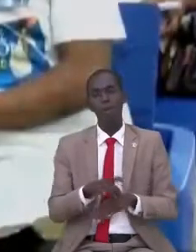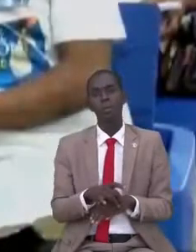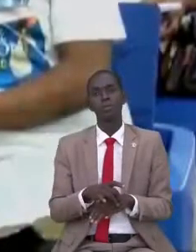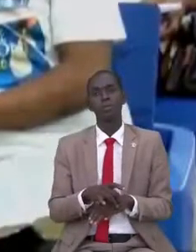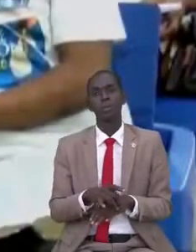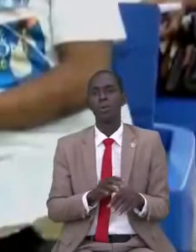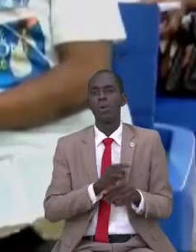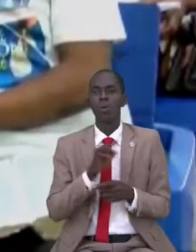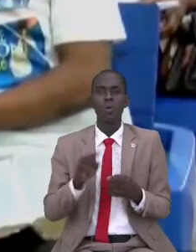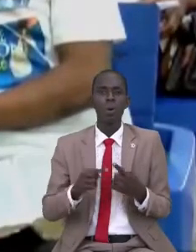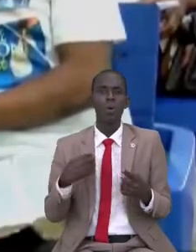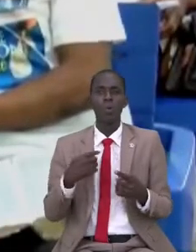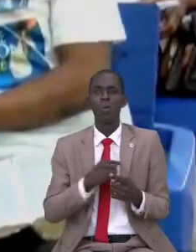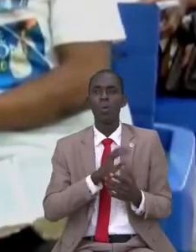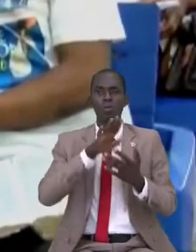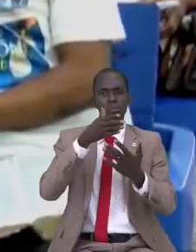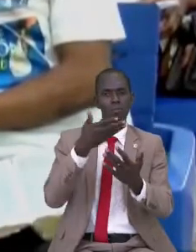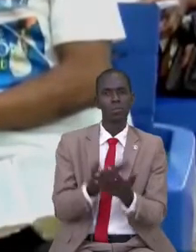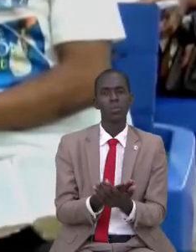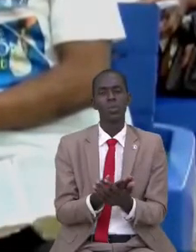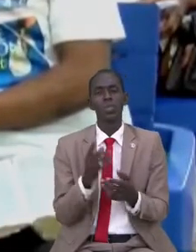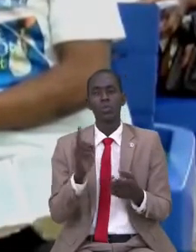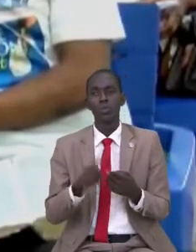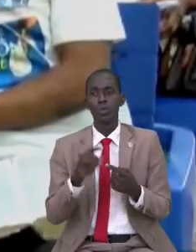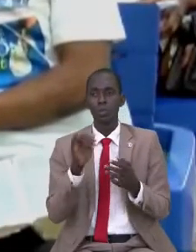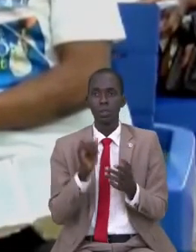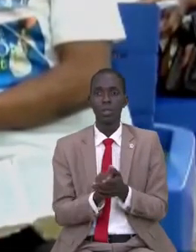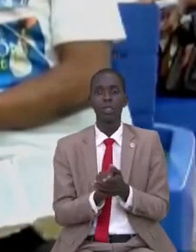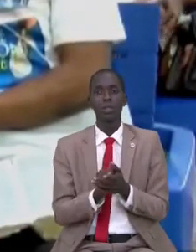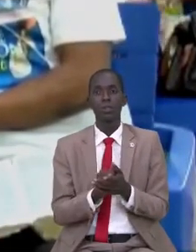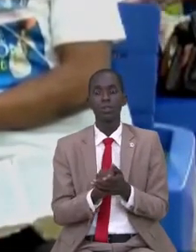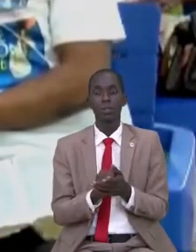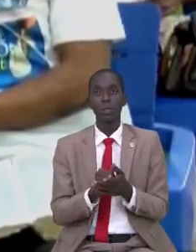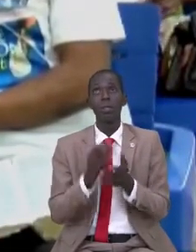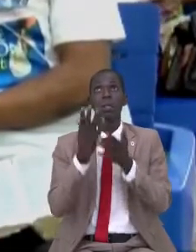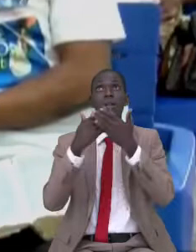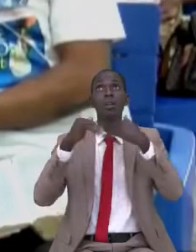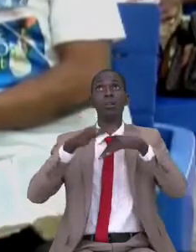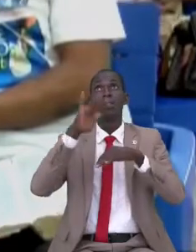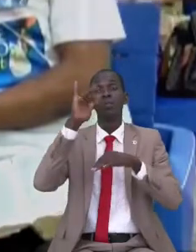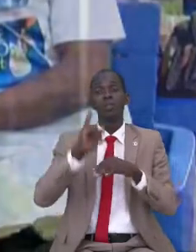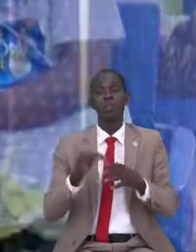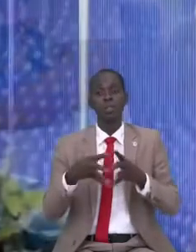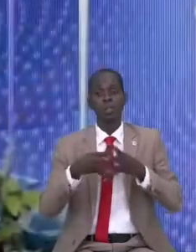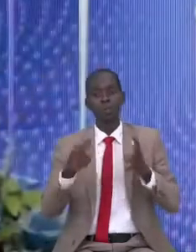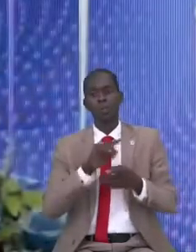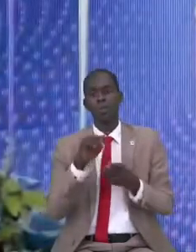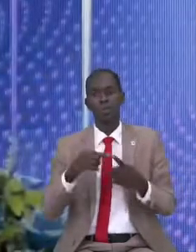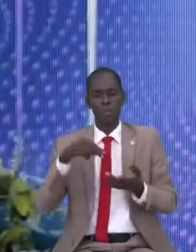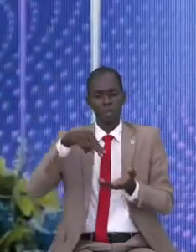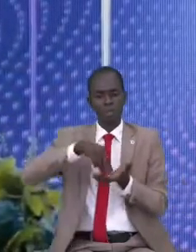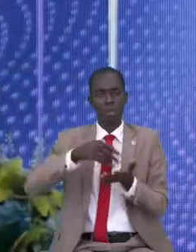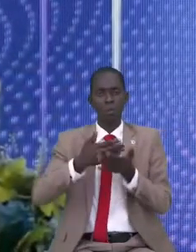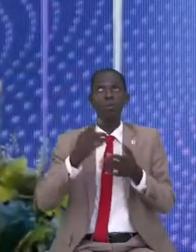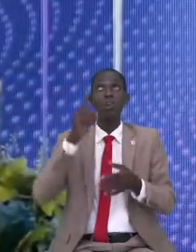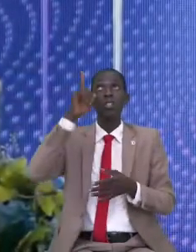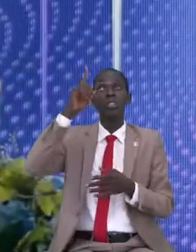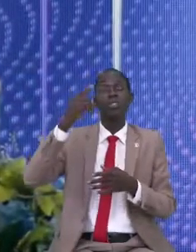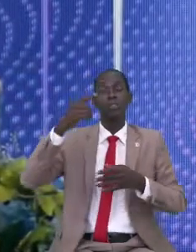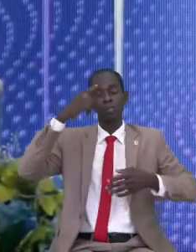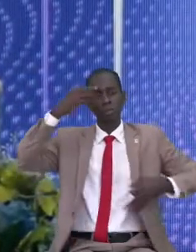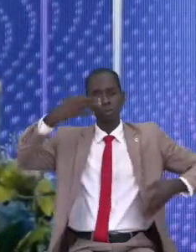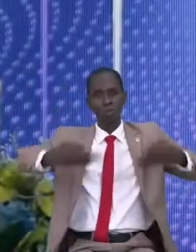When we get to those pearly gates, and when we stand before his judgment throne, and he looks at